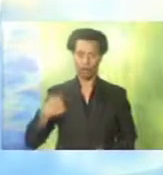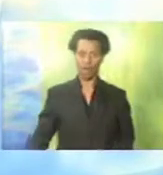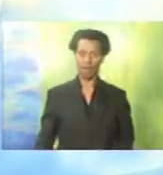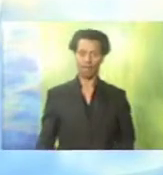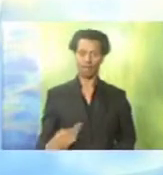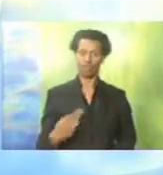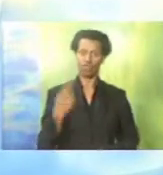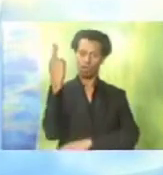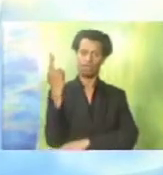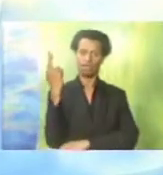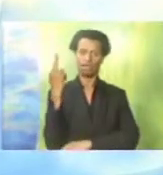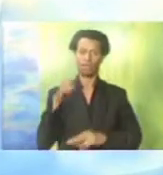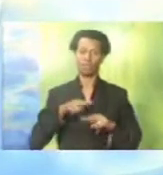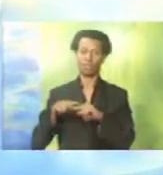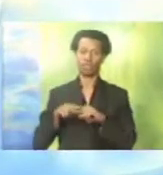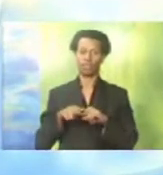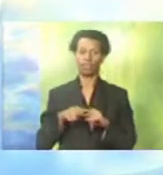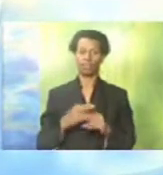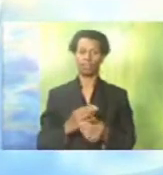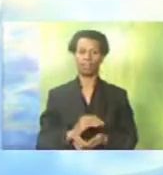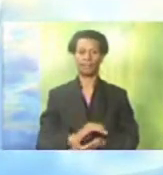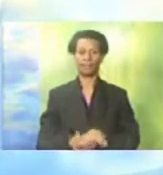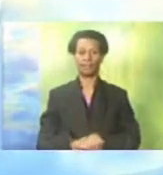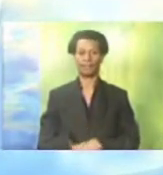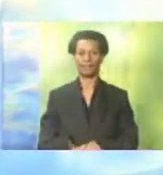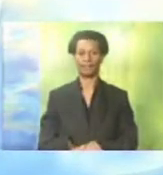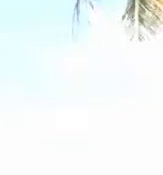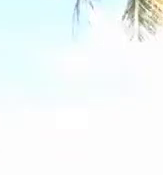to understand the new mode of diplomacy.